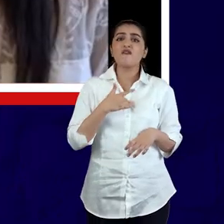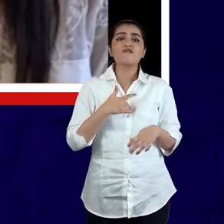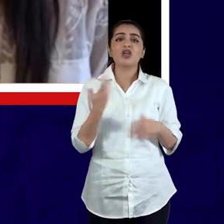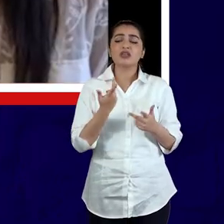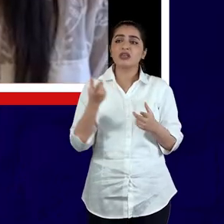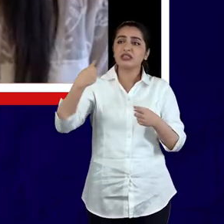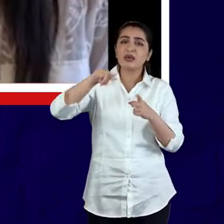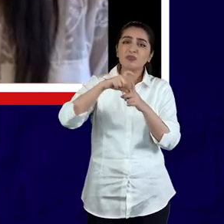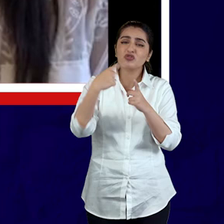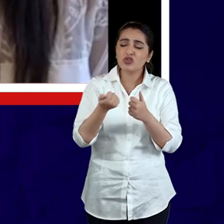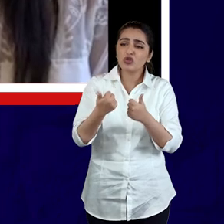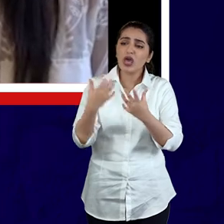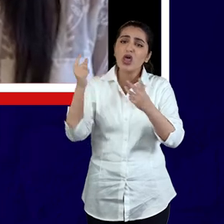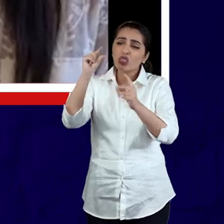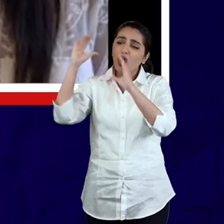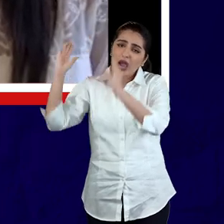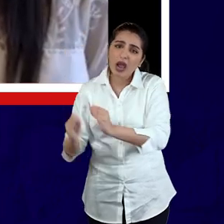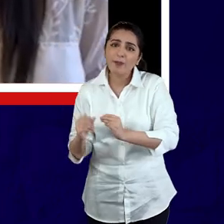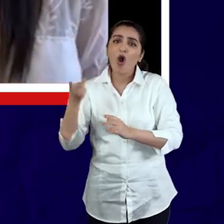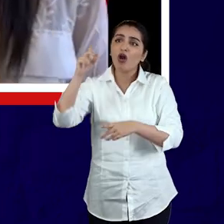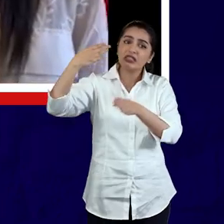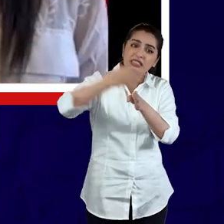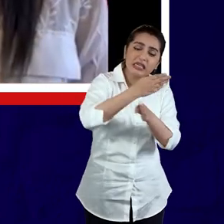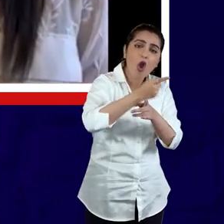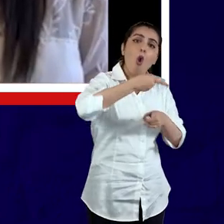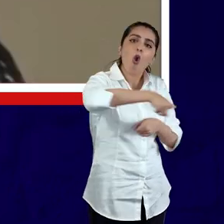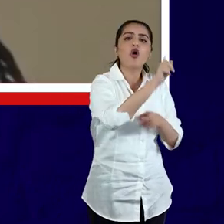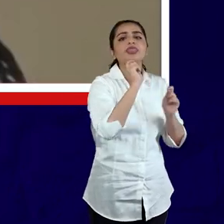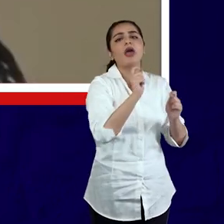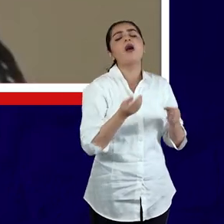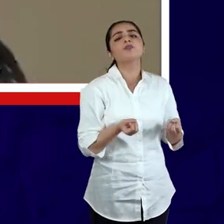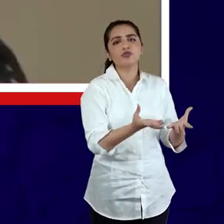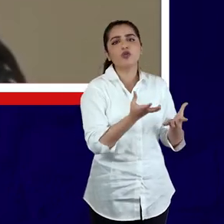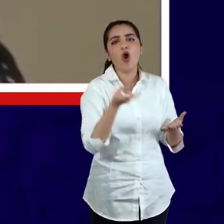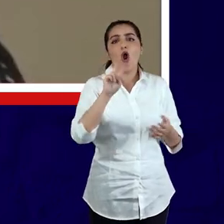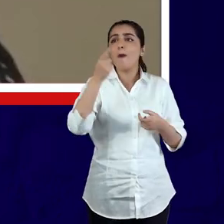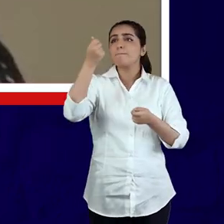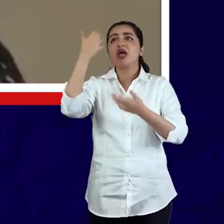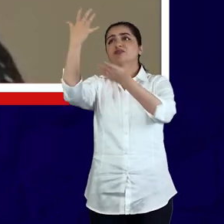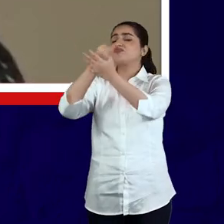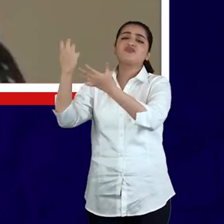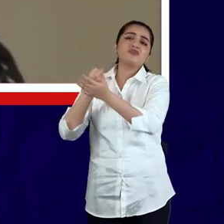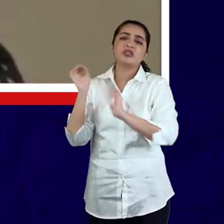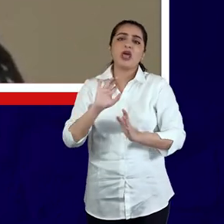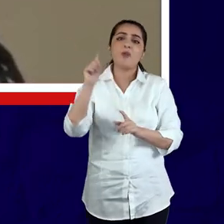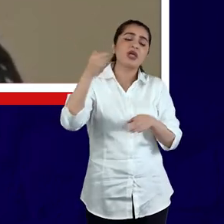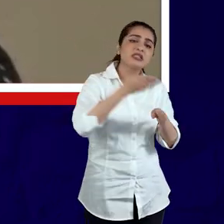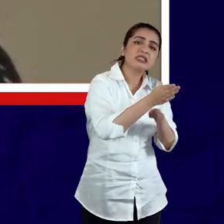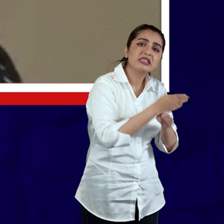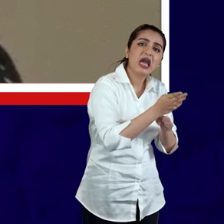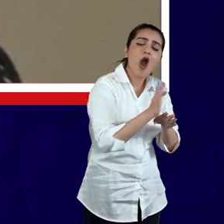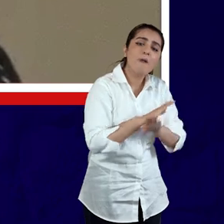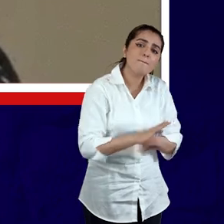need to bypass all this and just get to the people, teach them how they can do it themselves. And we don't need any money from anybody. I think they can just do